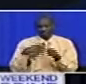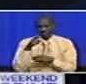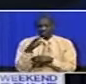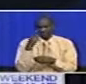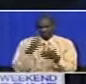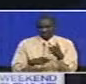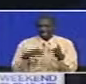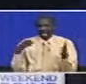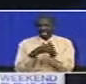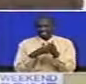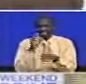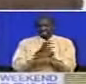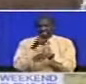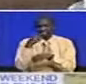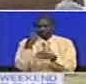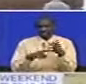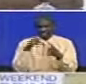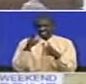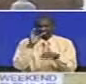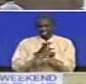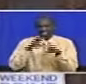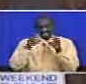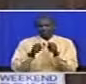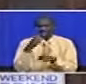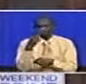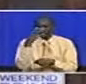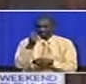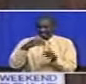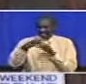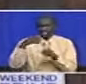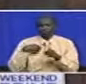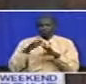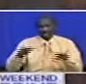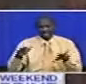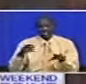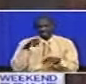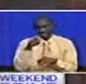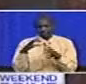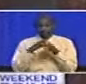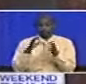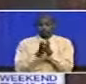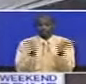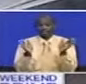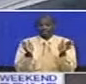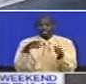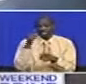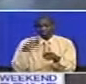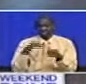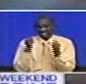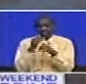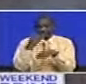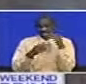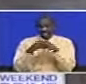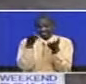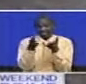anti-church slogans claimed that the church grabbed over 25 acres of land belonging to the public where new structures were